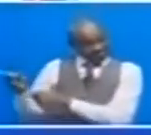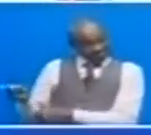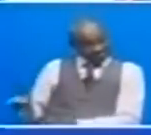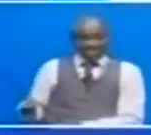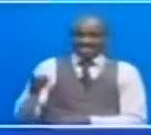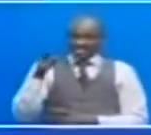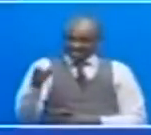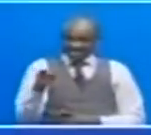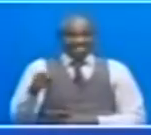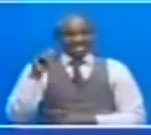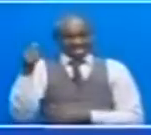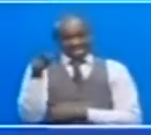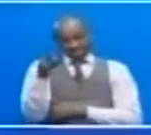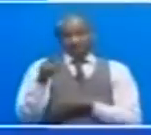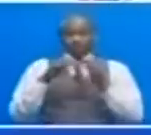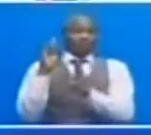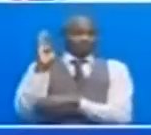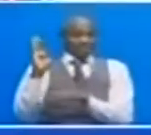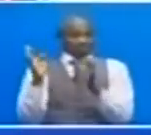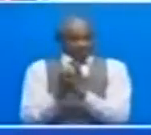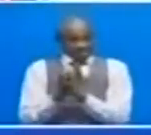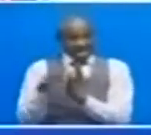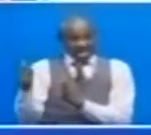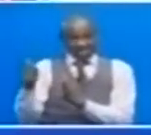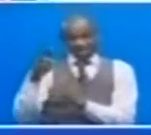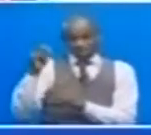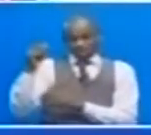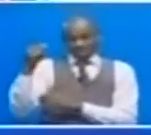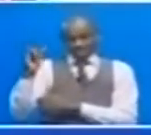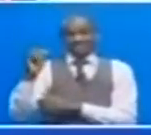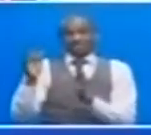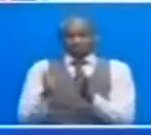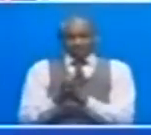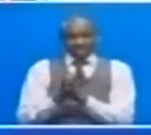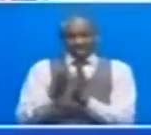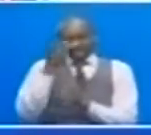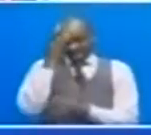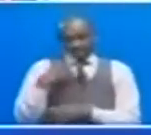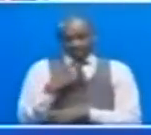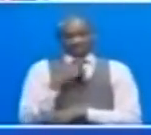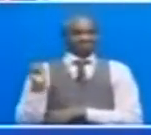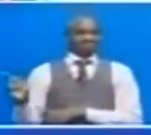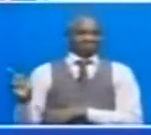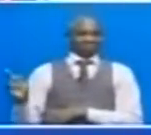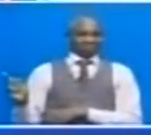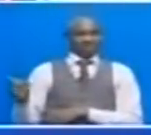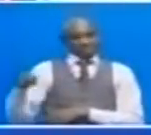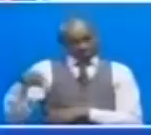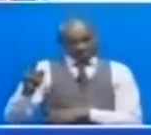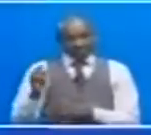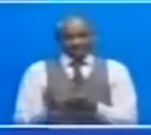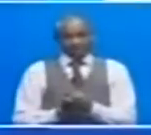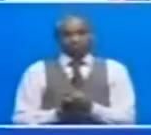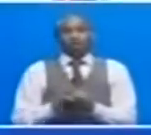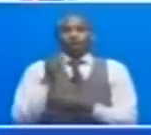Sevens winners Kenya Harlequins are in Pool B together with Total Nondis, Western Bulls and Catholic Monks. In Pool C, defending Driftwood's